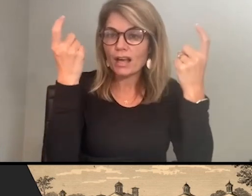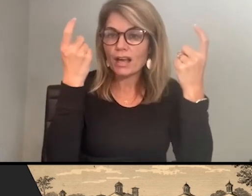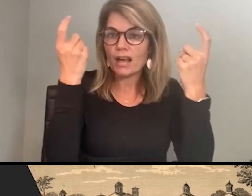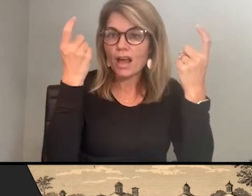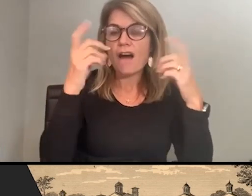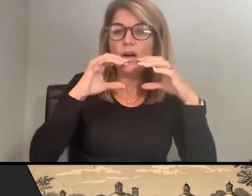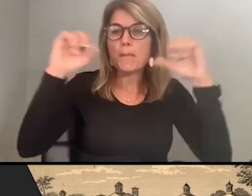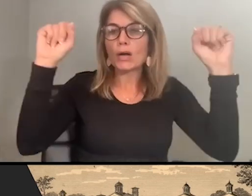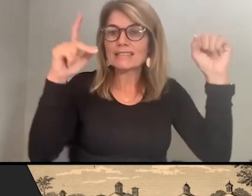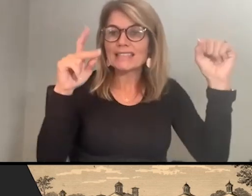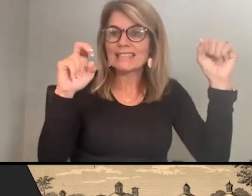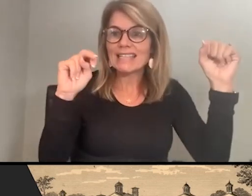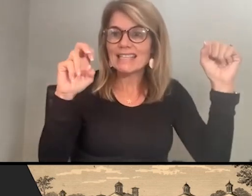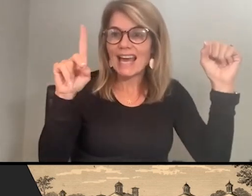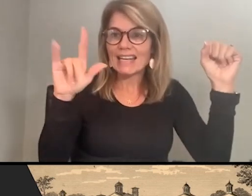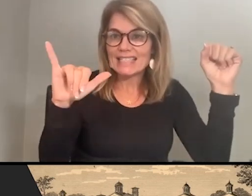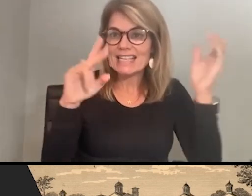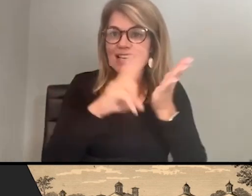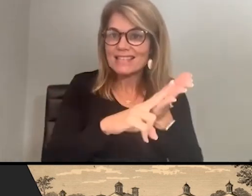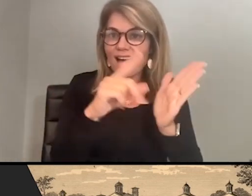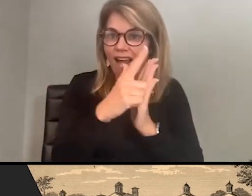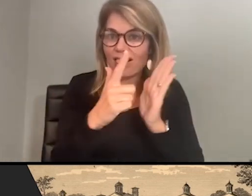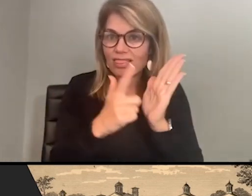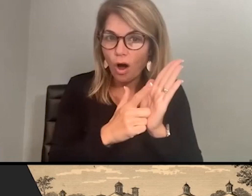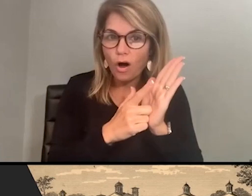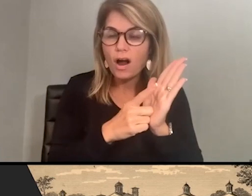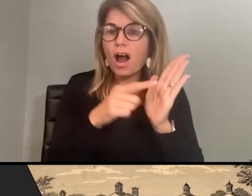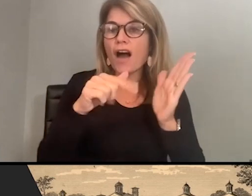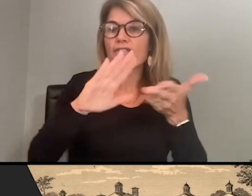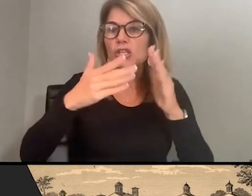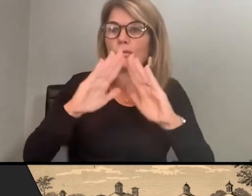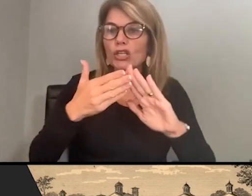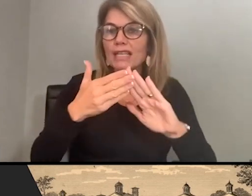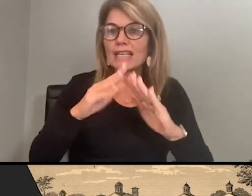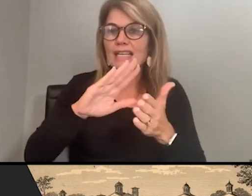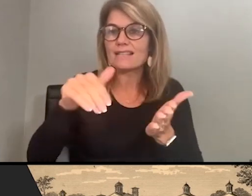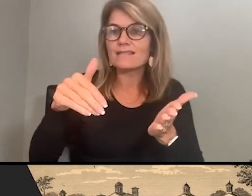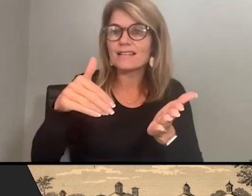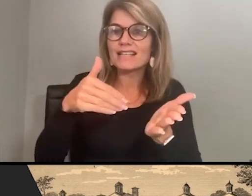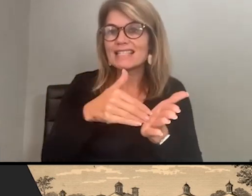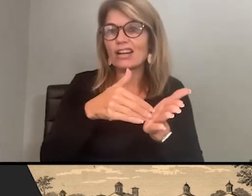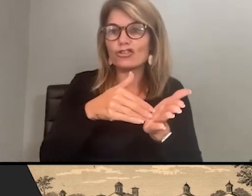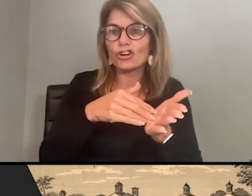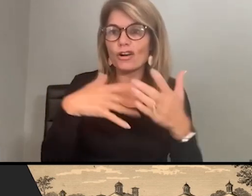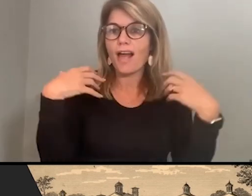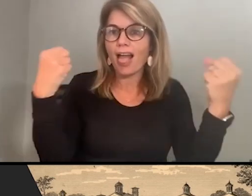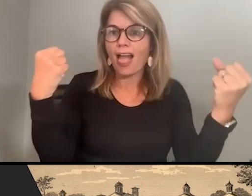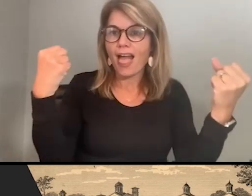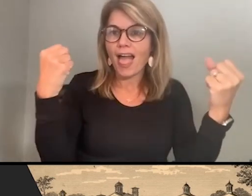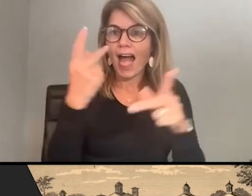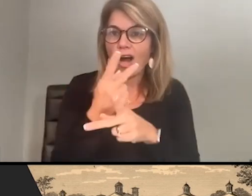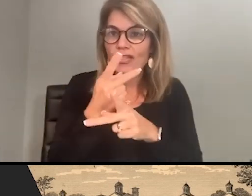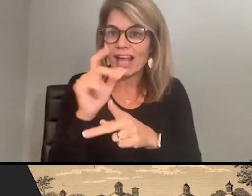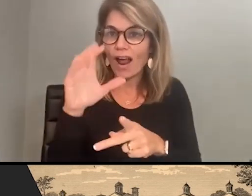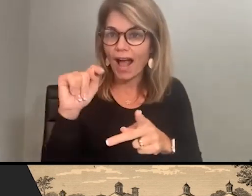President Kennedy signed into law the Community Mental Health Center Act on October 31st, 1963. It was the last